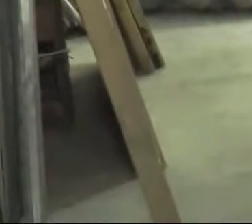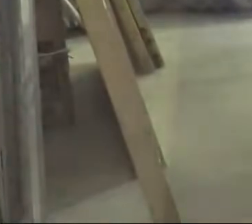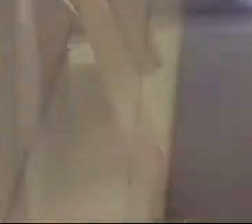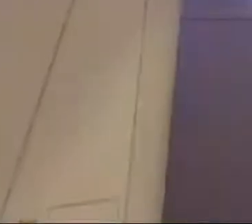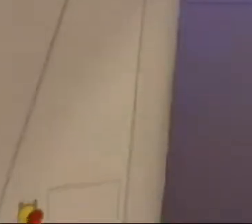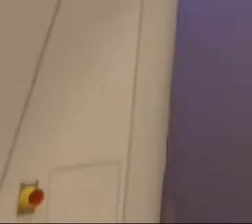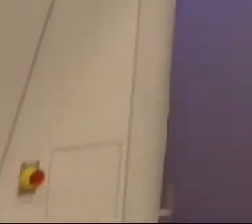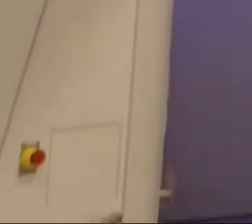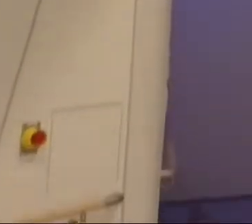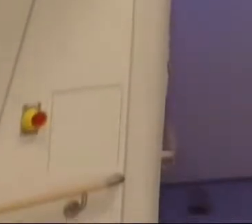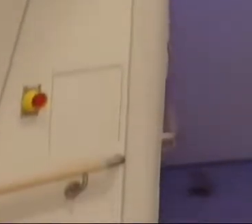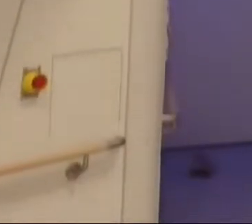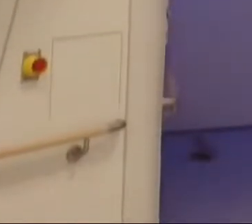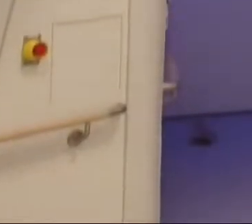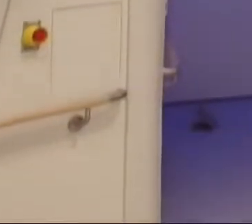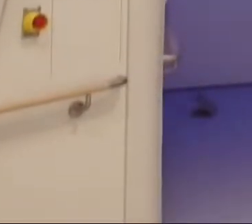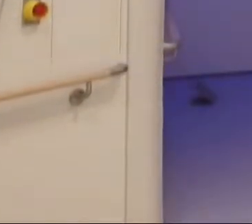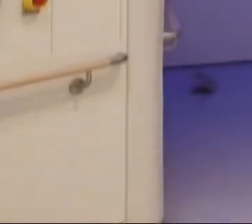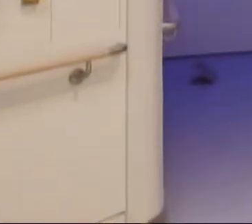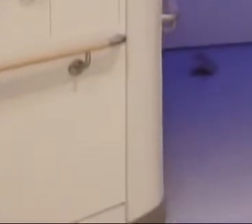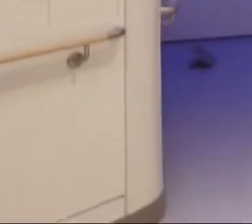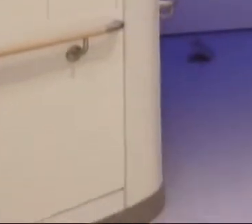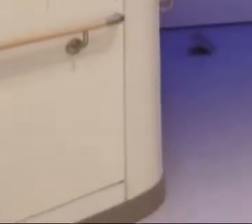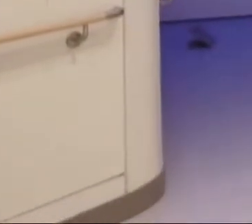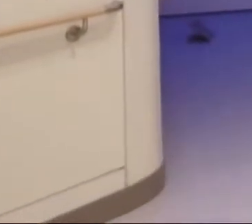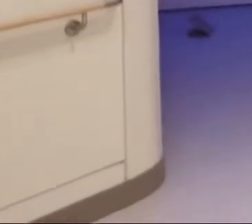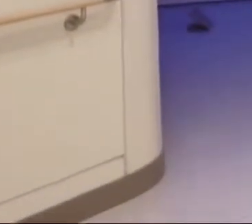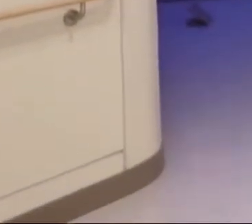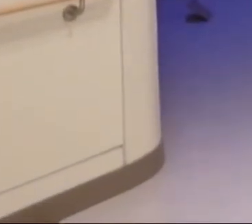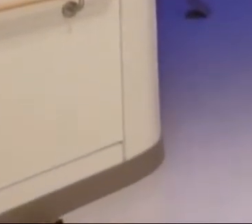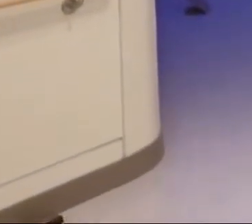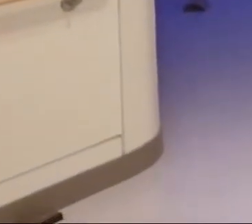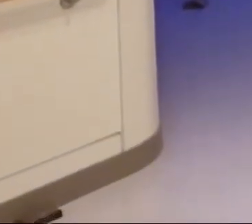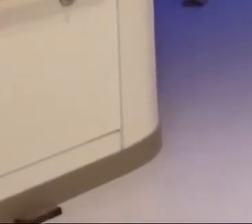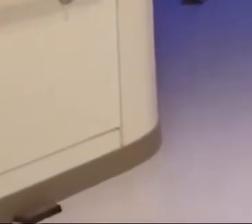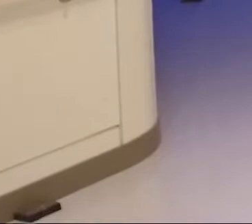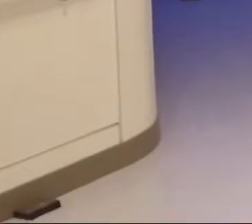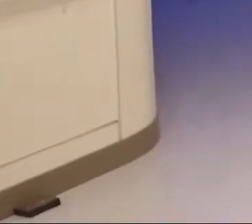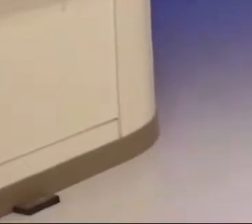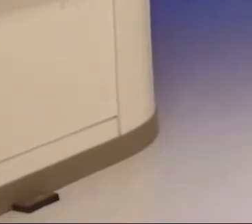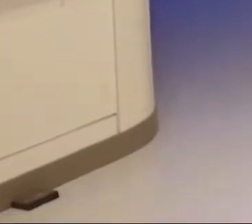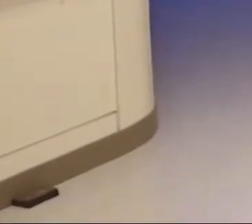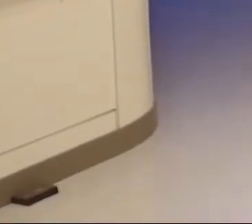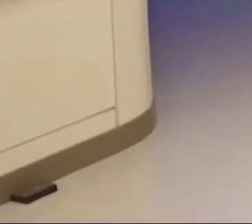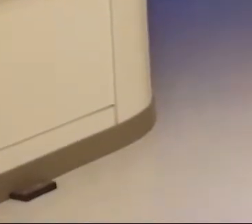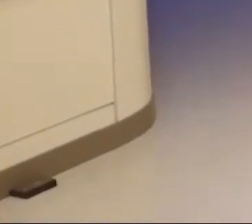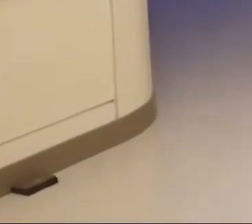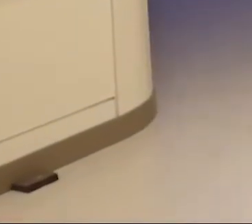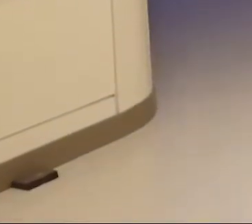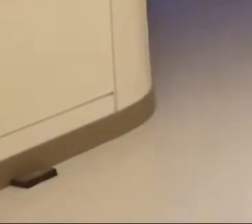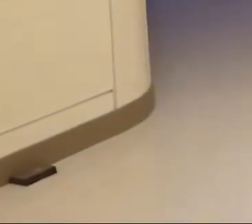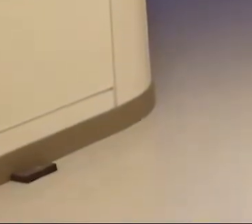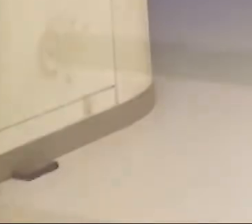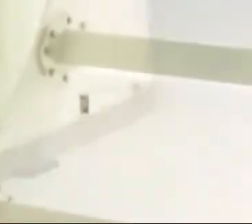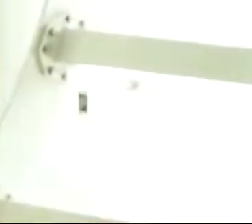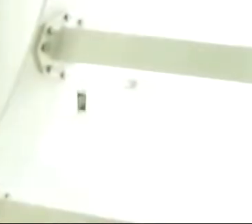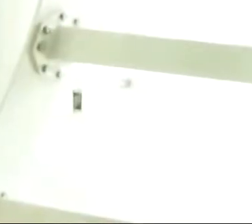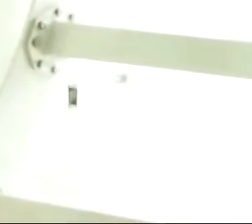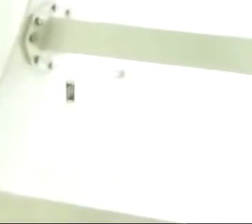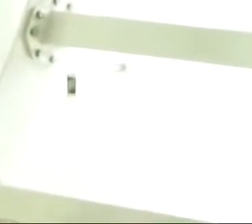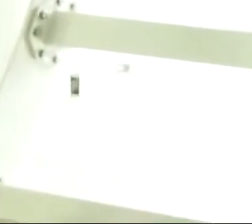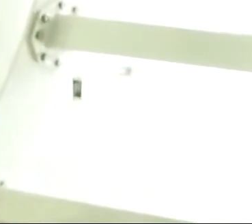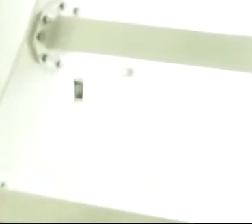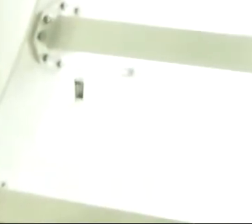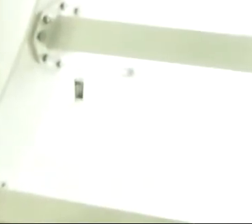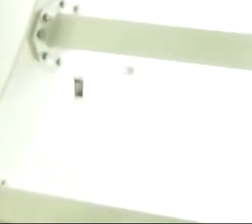with us from the last couple of years when we broke ground on this magnificent building. And here we are today. So here live inside, we're going to